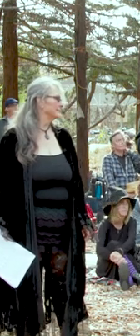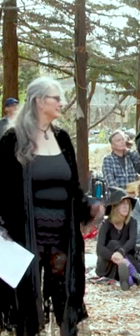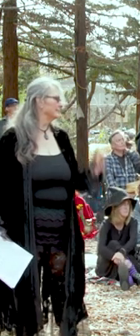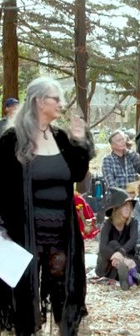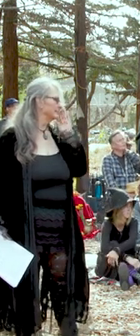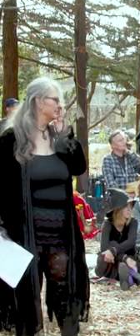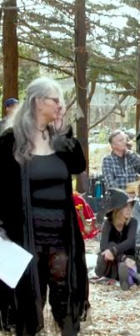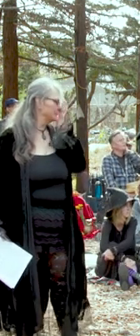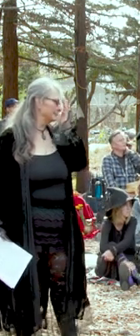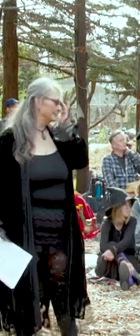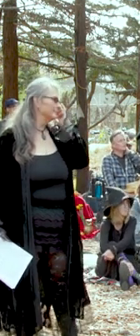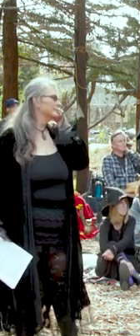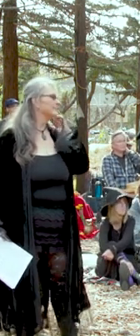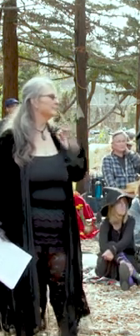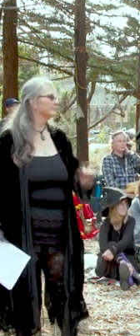Angela Magara,